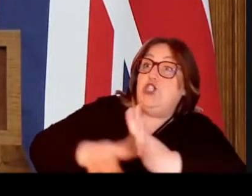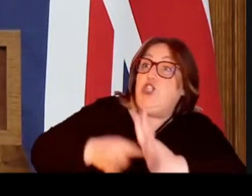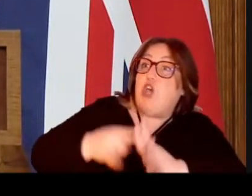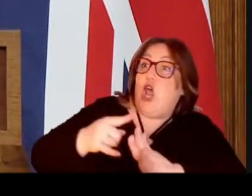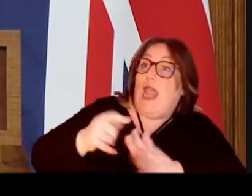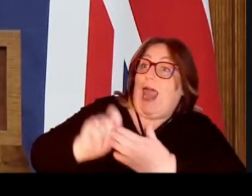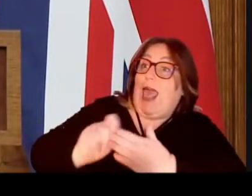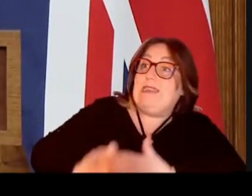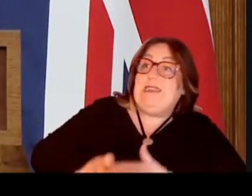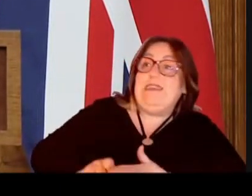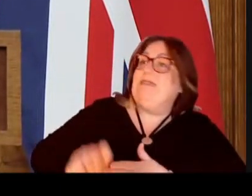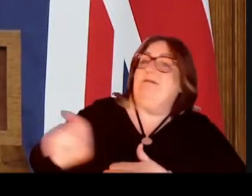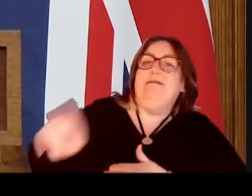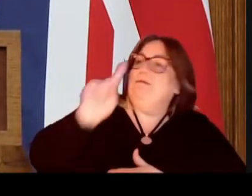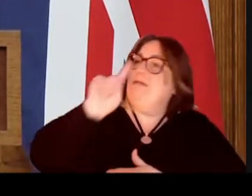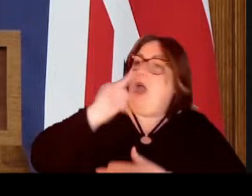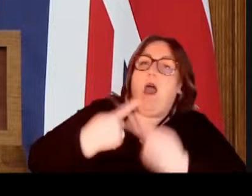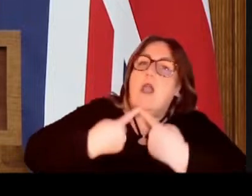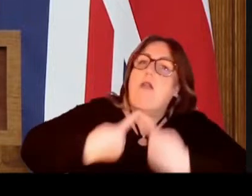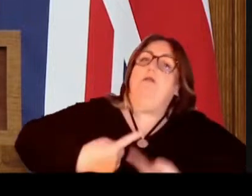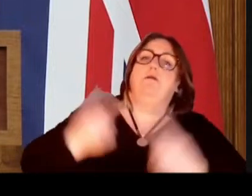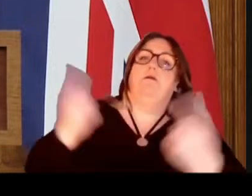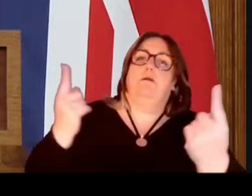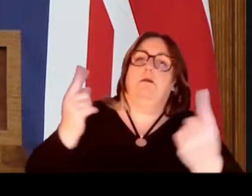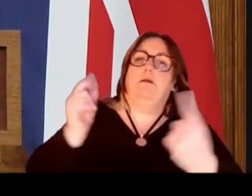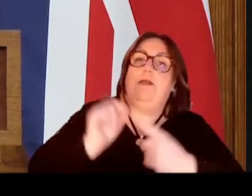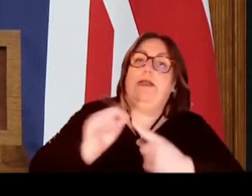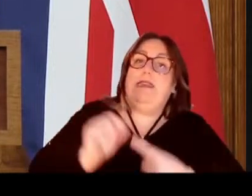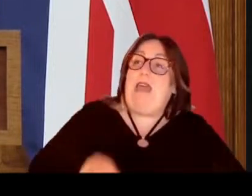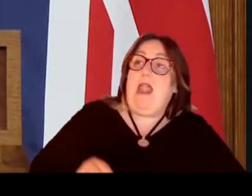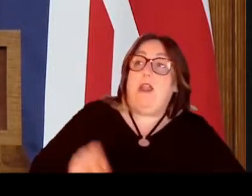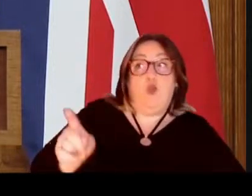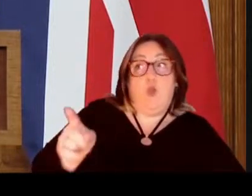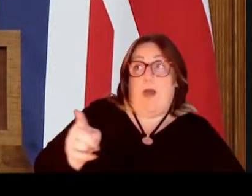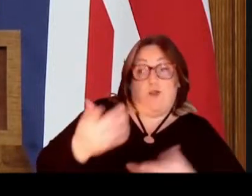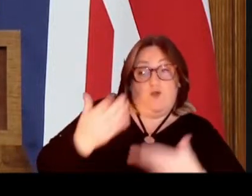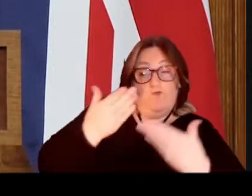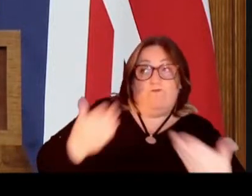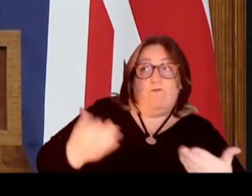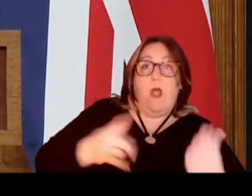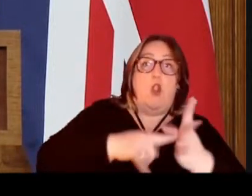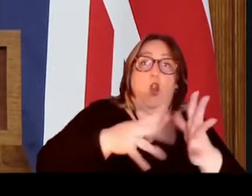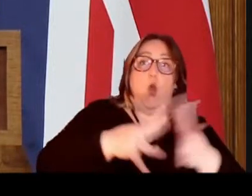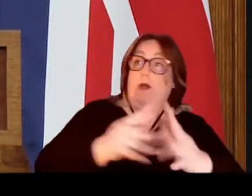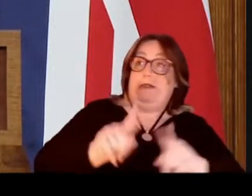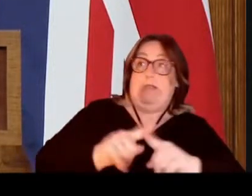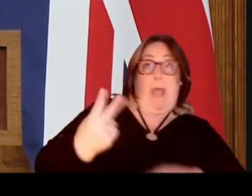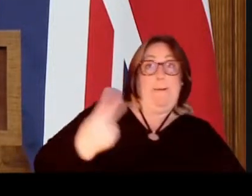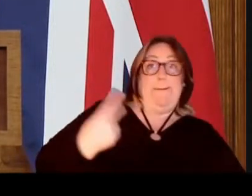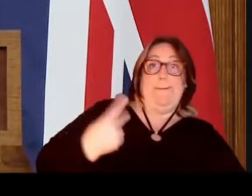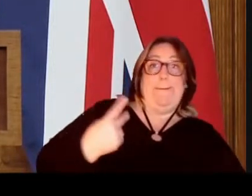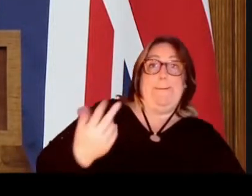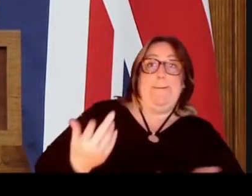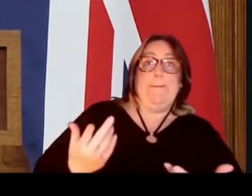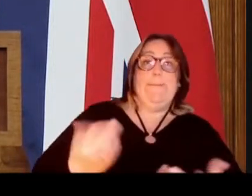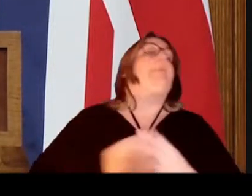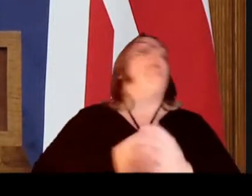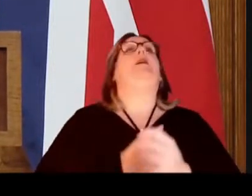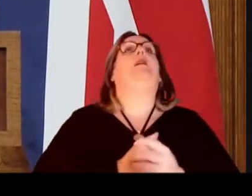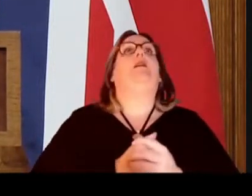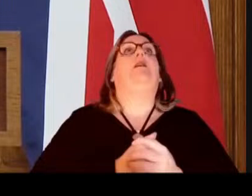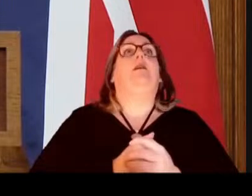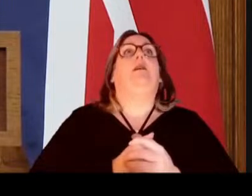same laws applied to you just as they applied to me. And it's really important that we make that clear. But the purpose of the